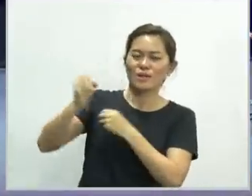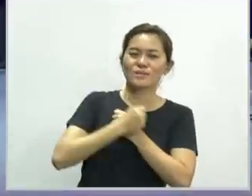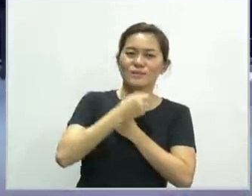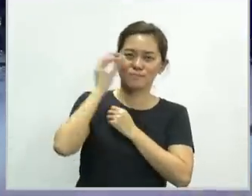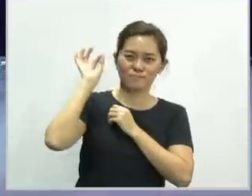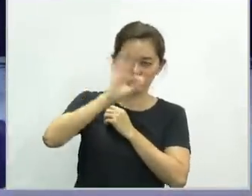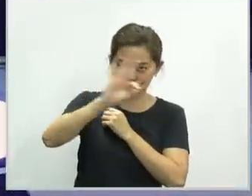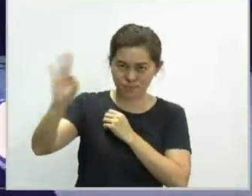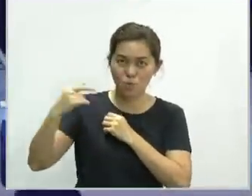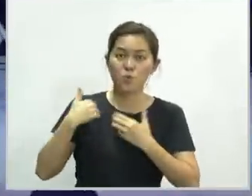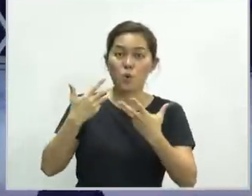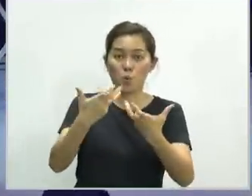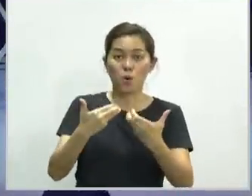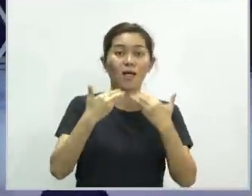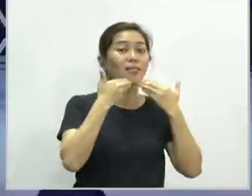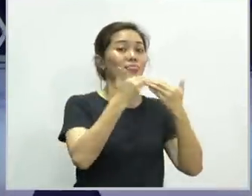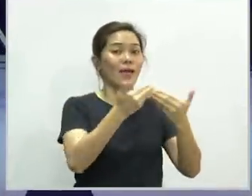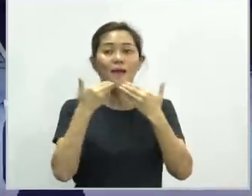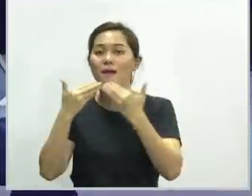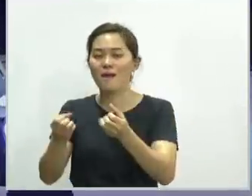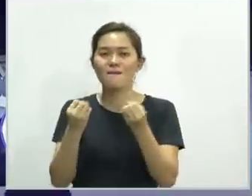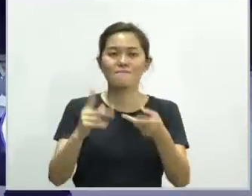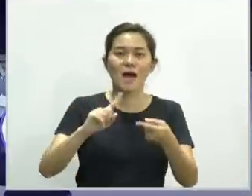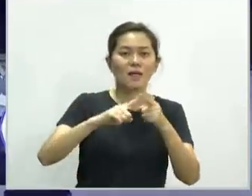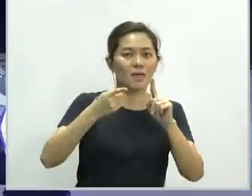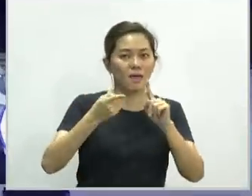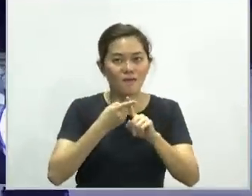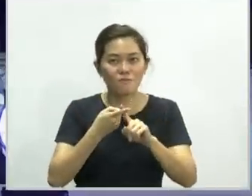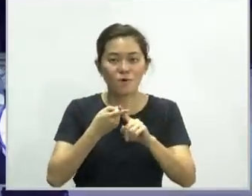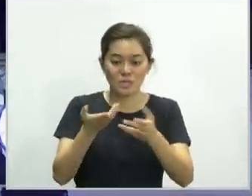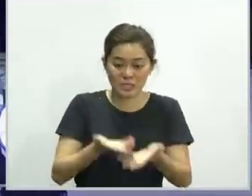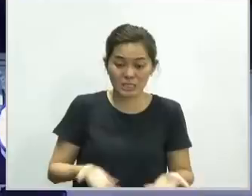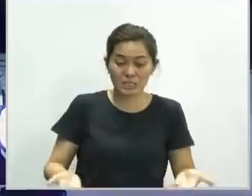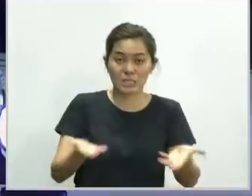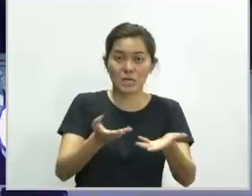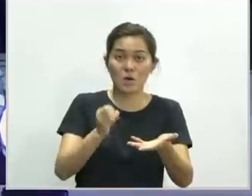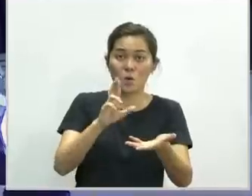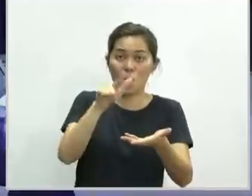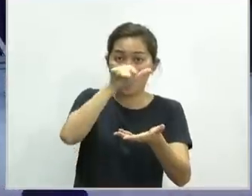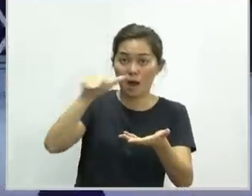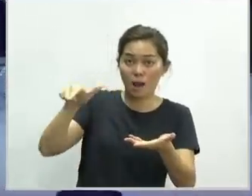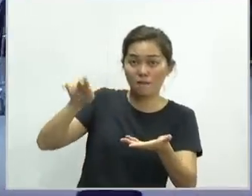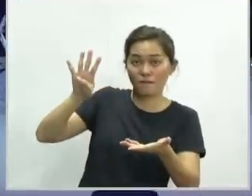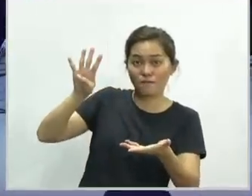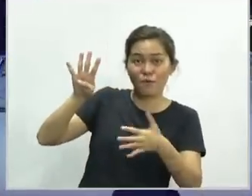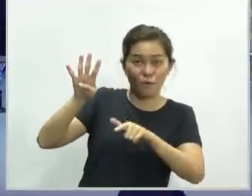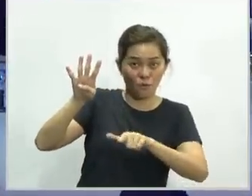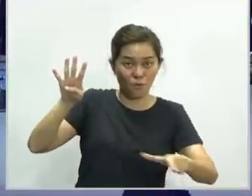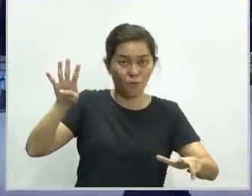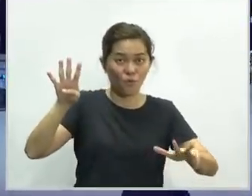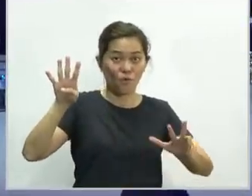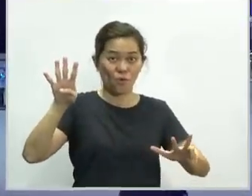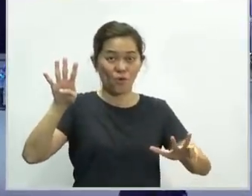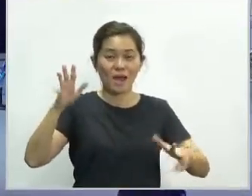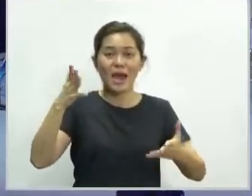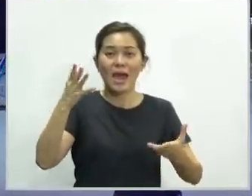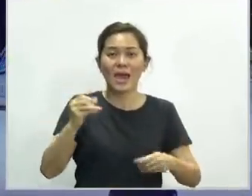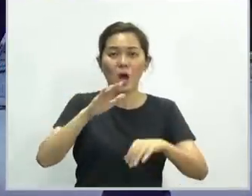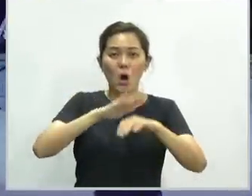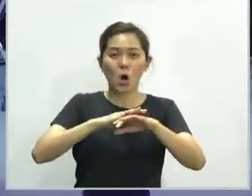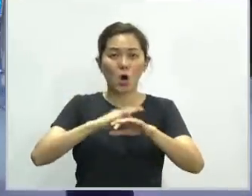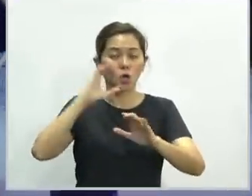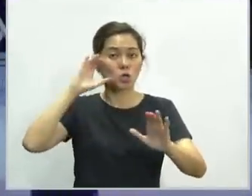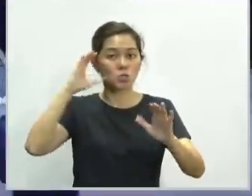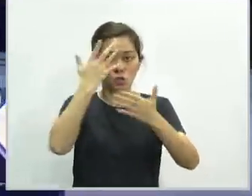many of them, our friends who are here at the pitch or at level 4 and who are here to respond. And on the screen, you will